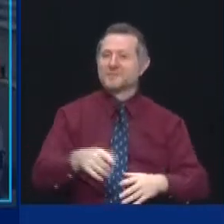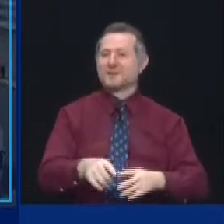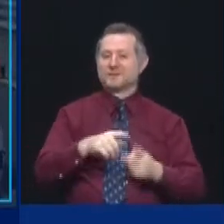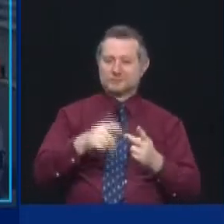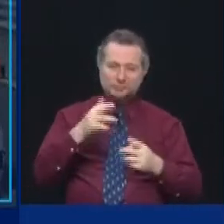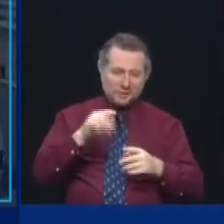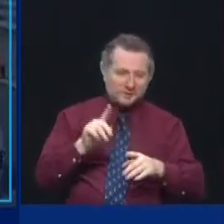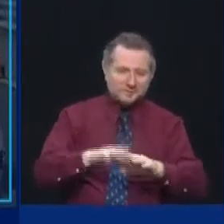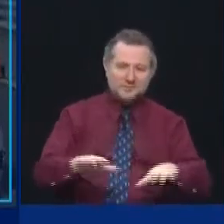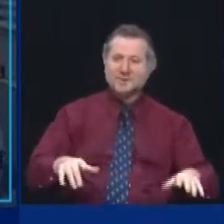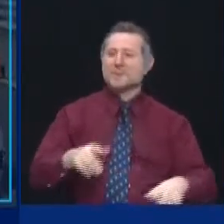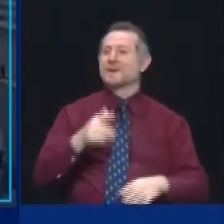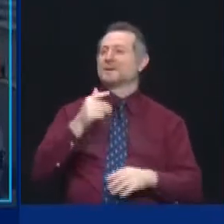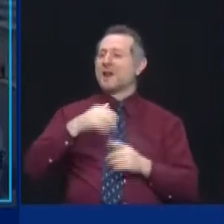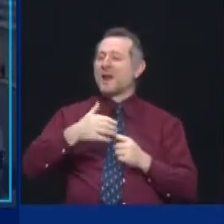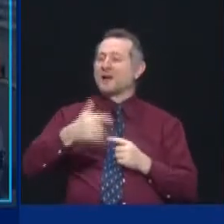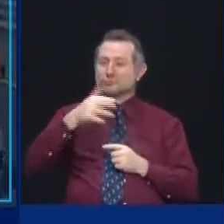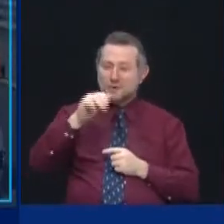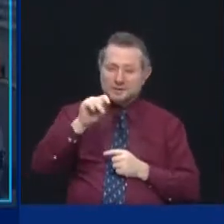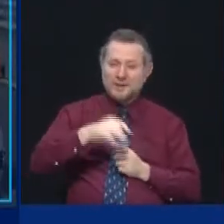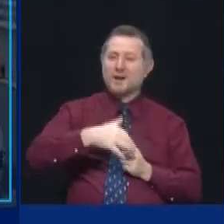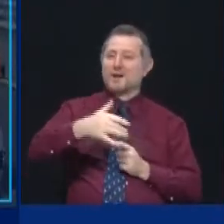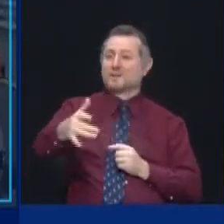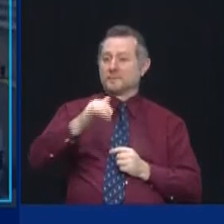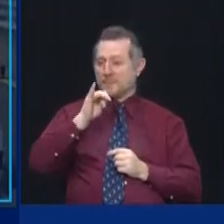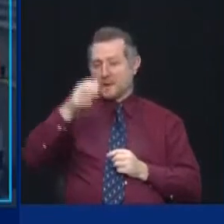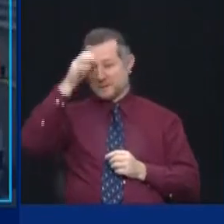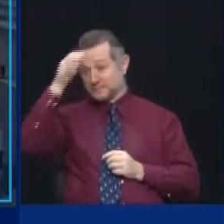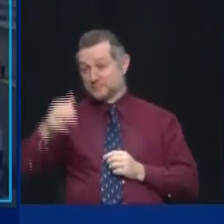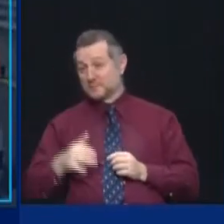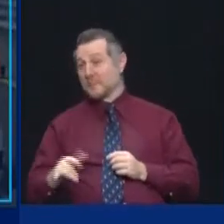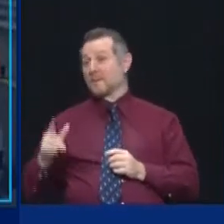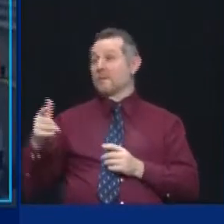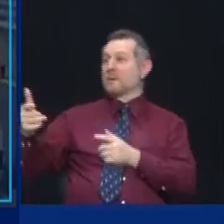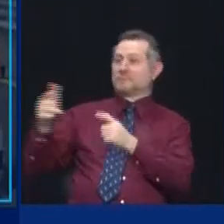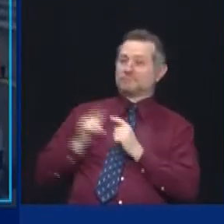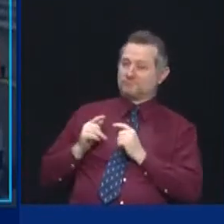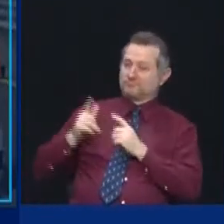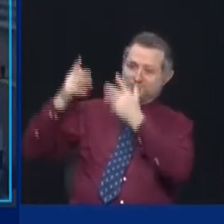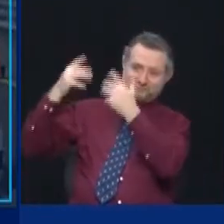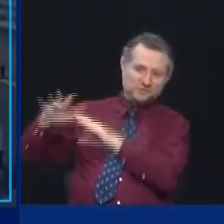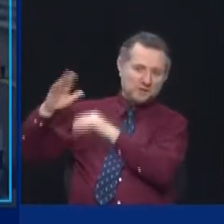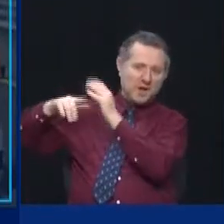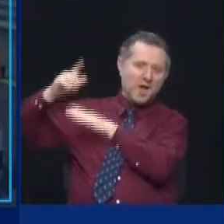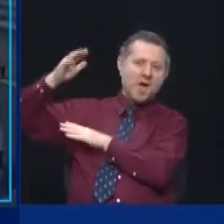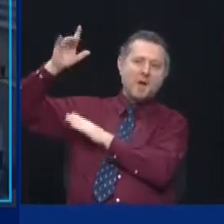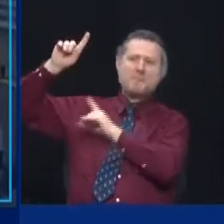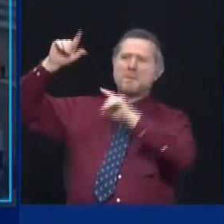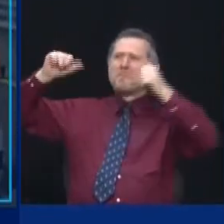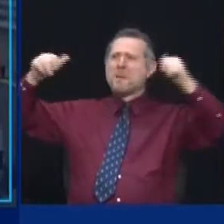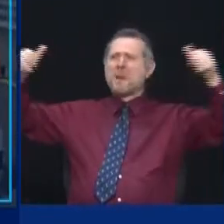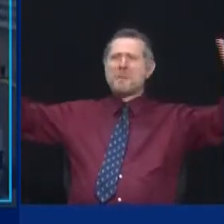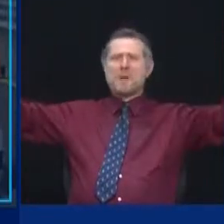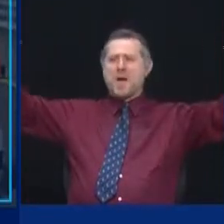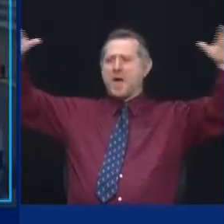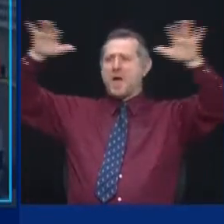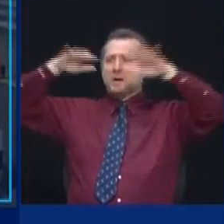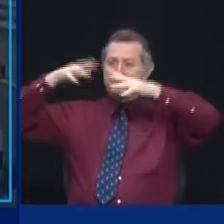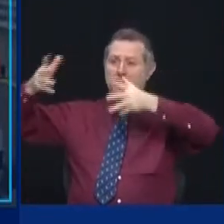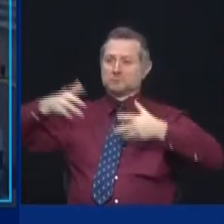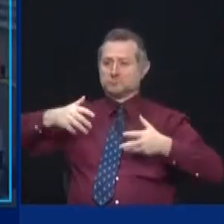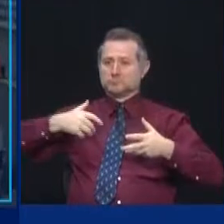went through. Yes, it was painful. Yes, we lost a lot of loved ones. But it